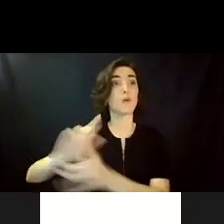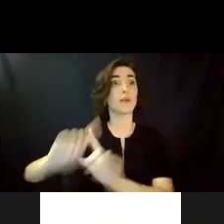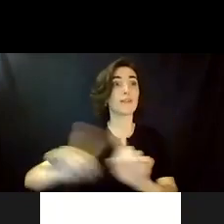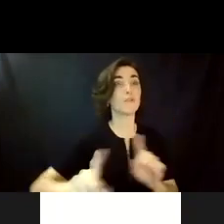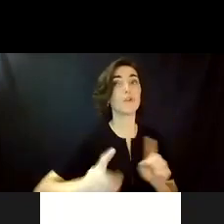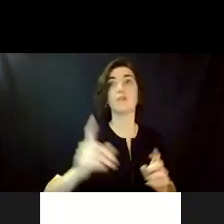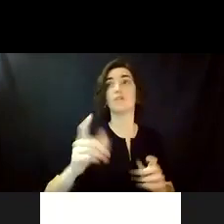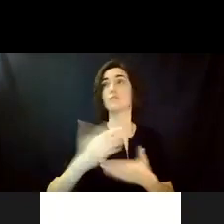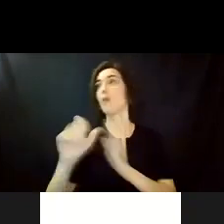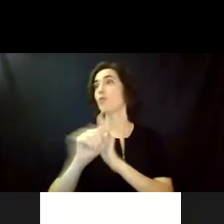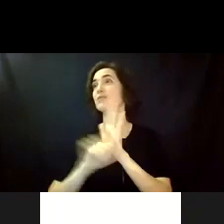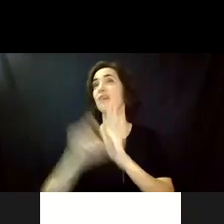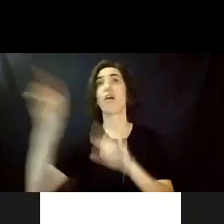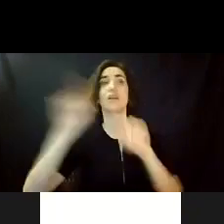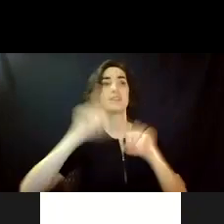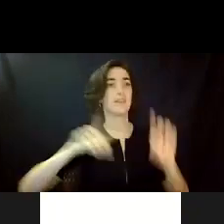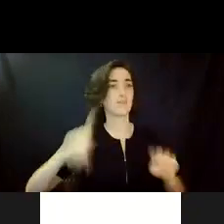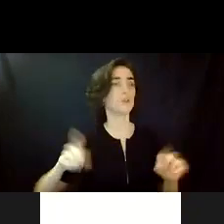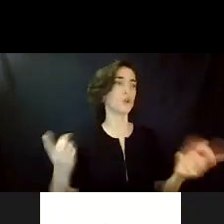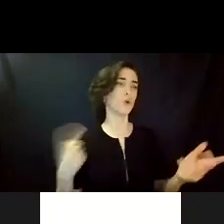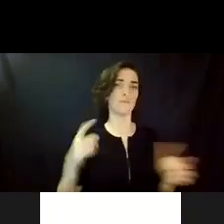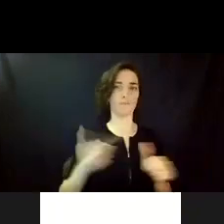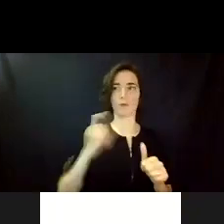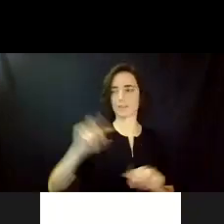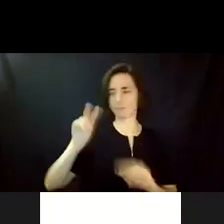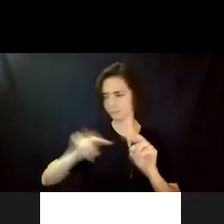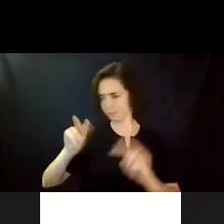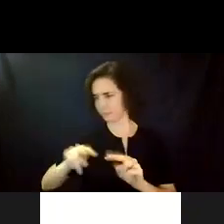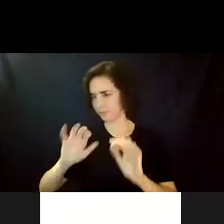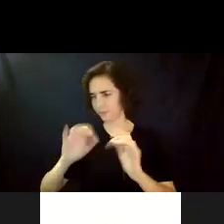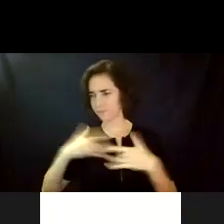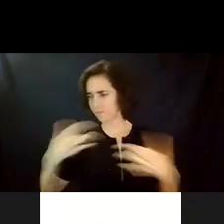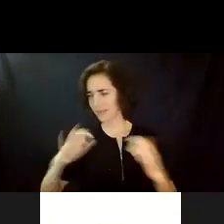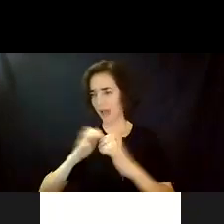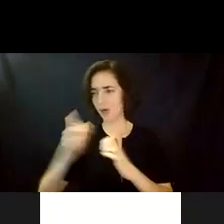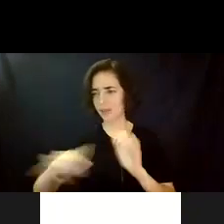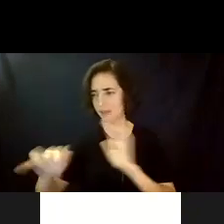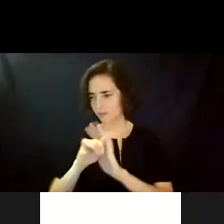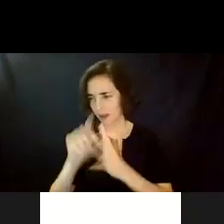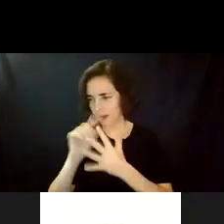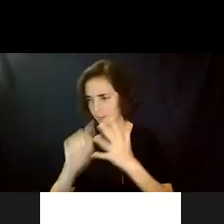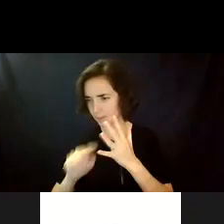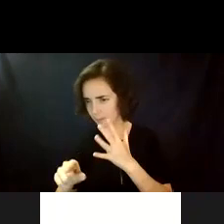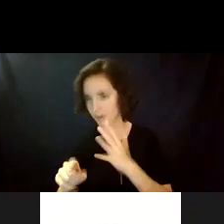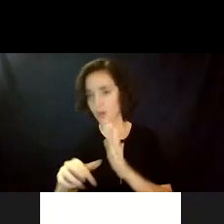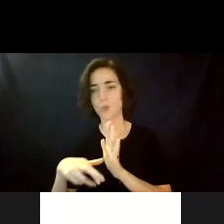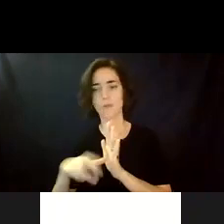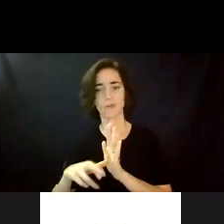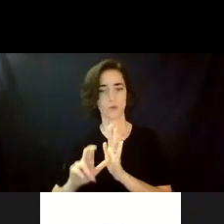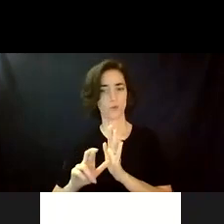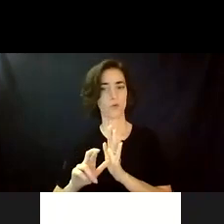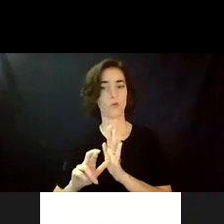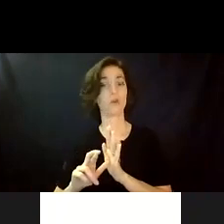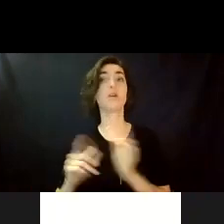So we need to take a look and see what's going on, how things were determined, and review it. Sometimes they need